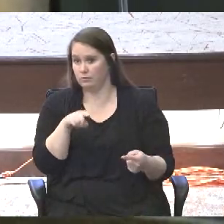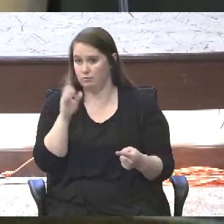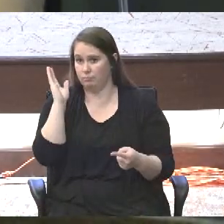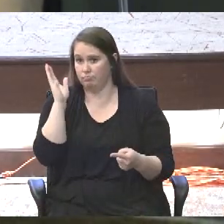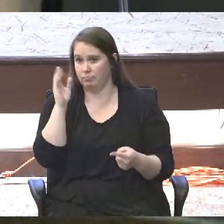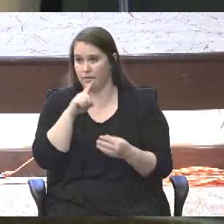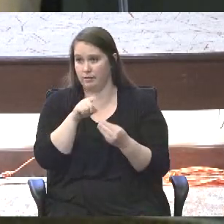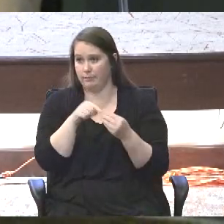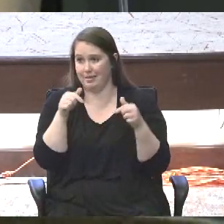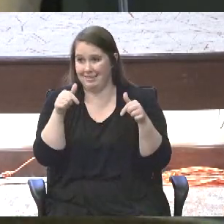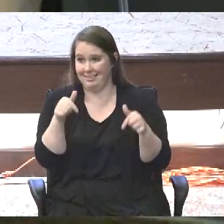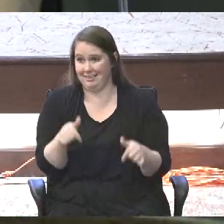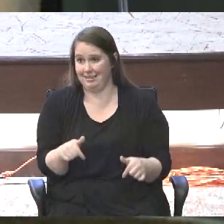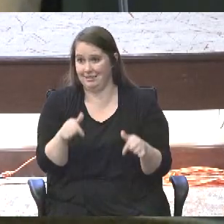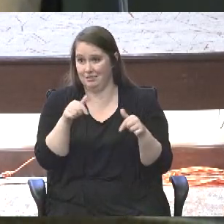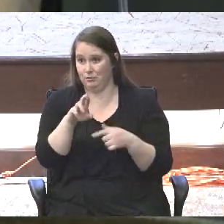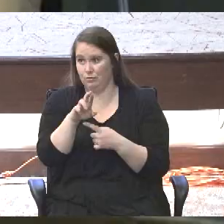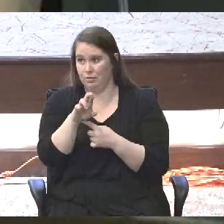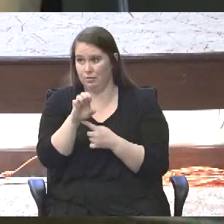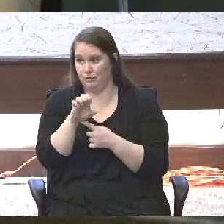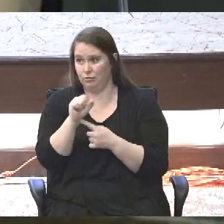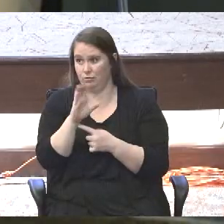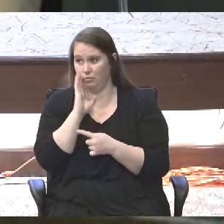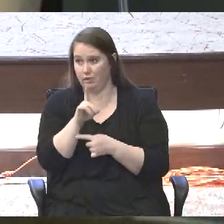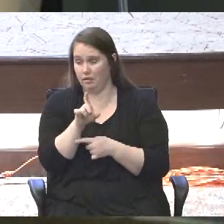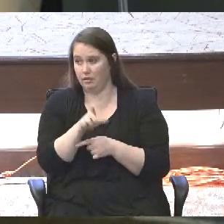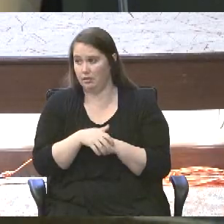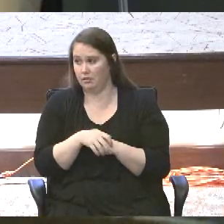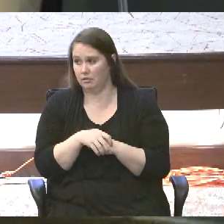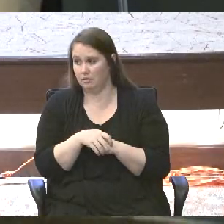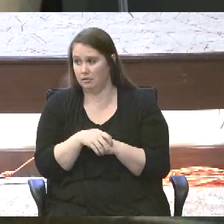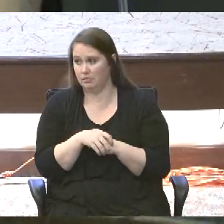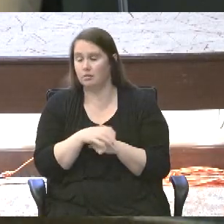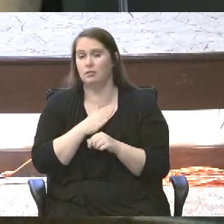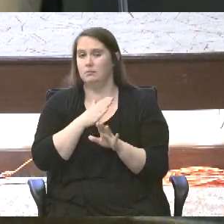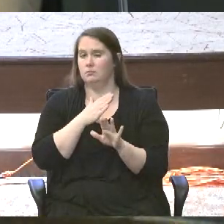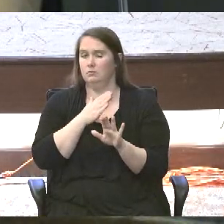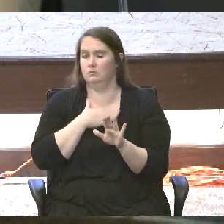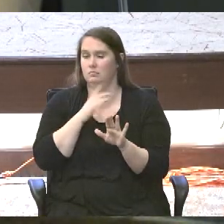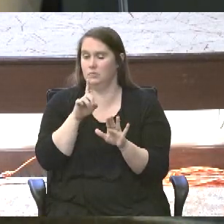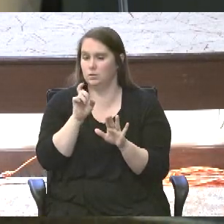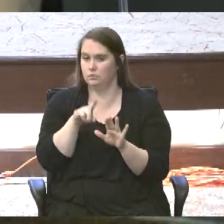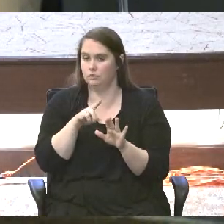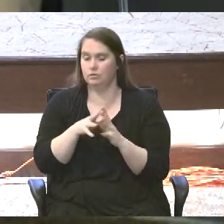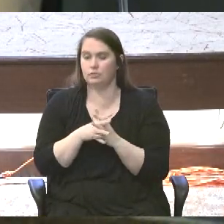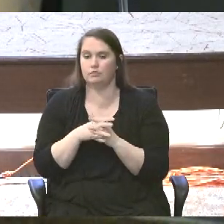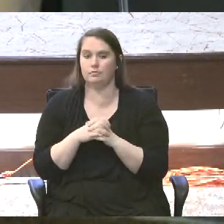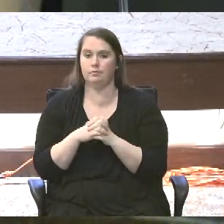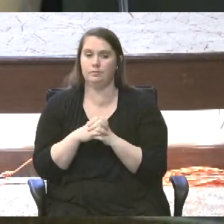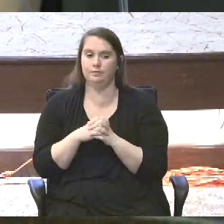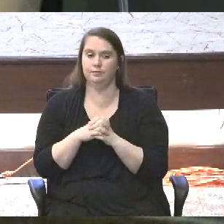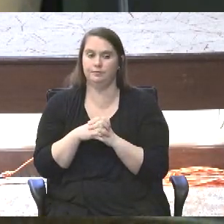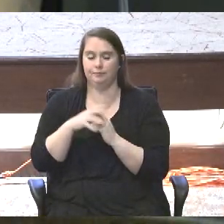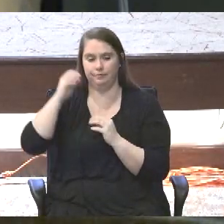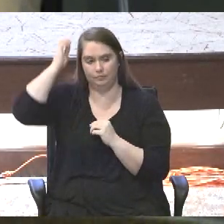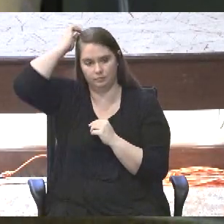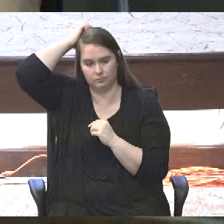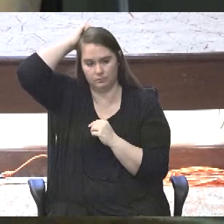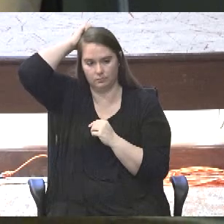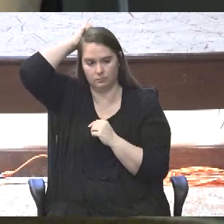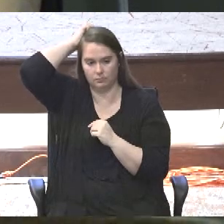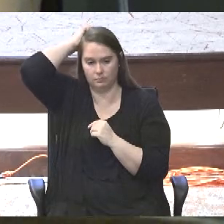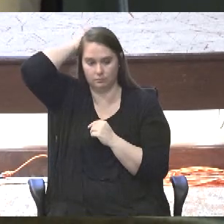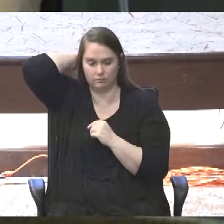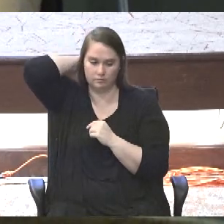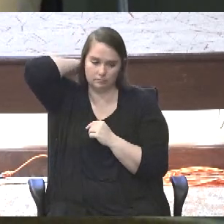this particular resolution? My question would be, since it's